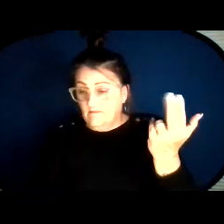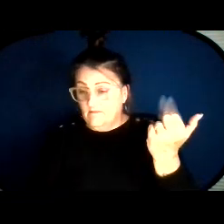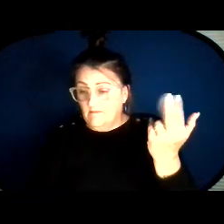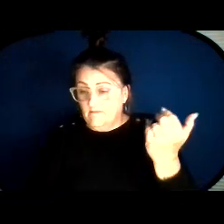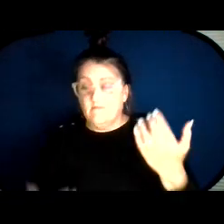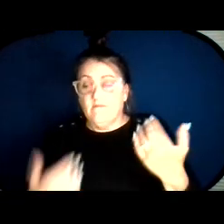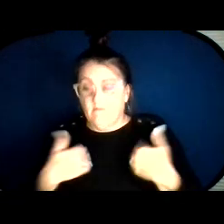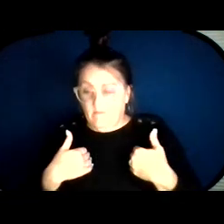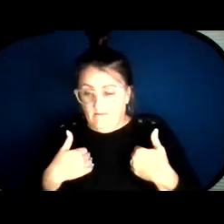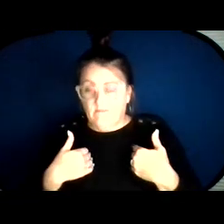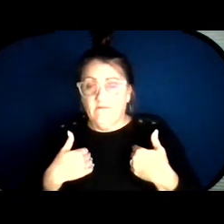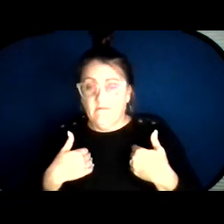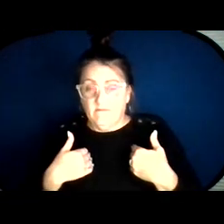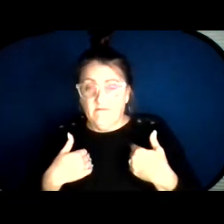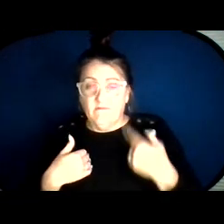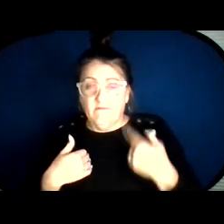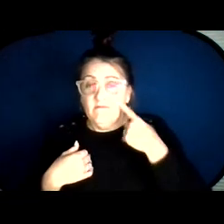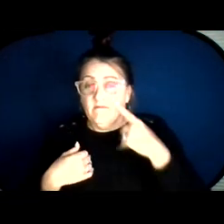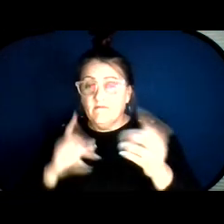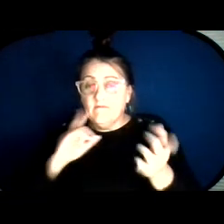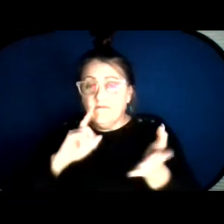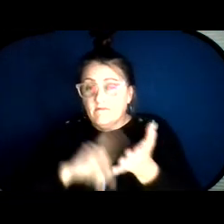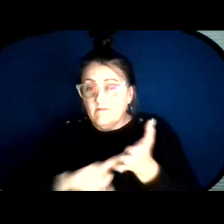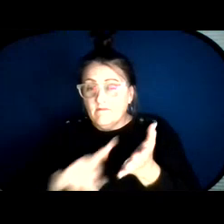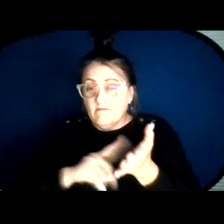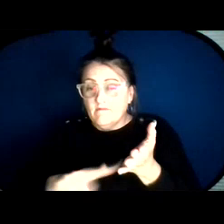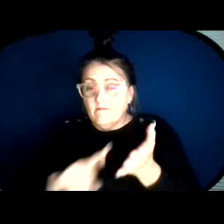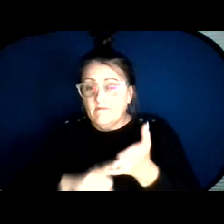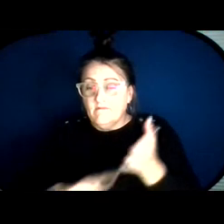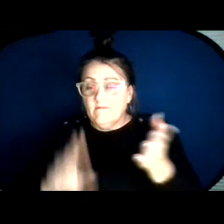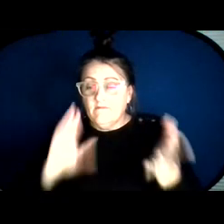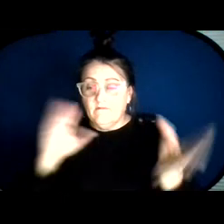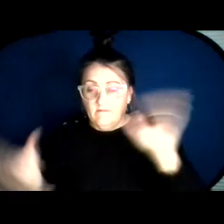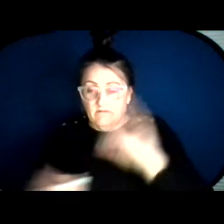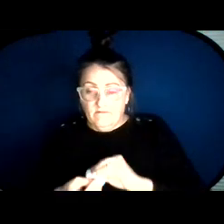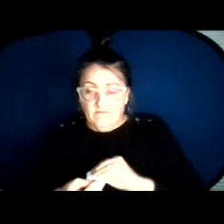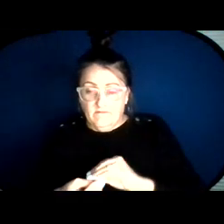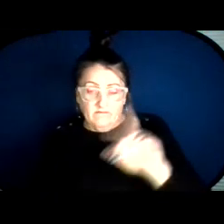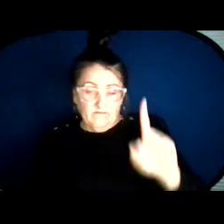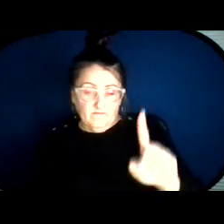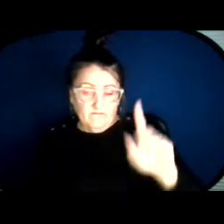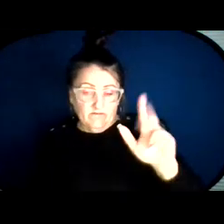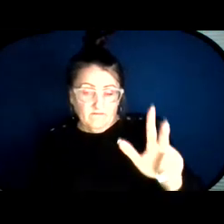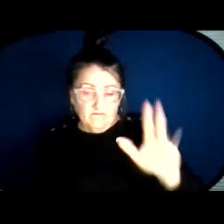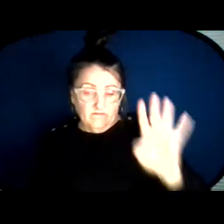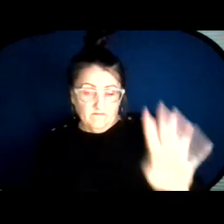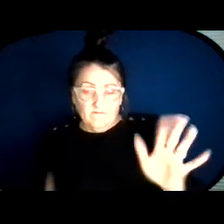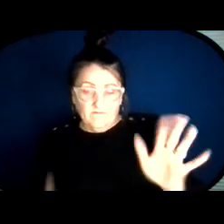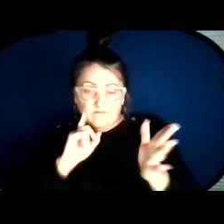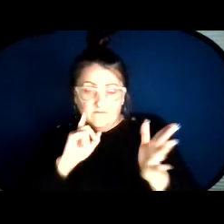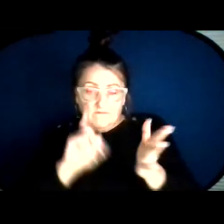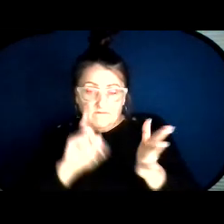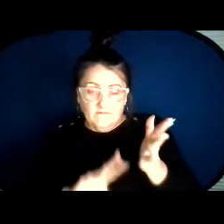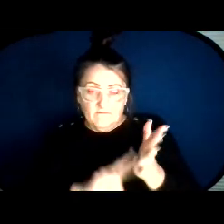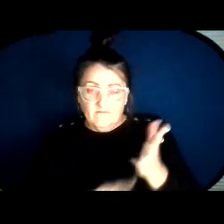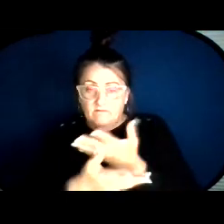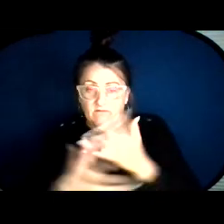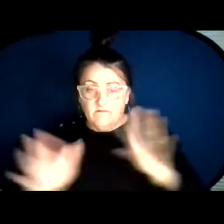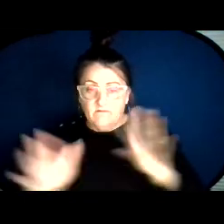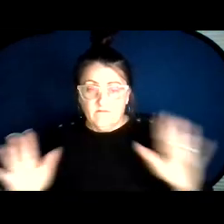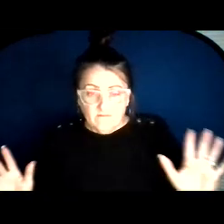right-of-way. For inspections during the quarter, a total of 134 inspections were completed. No